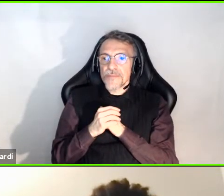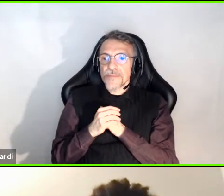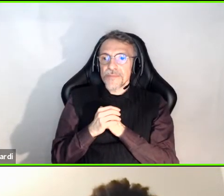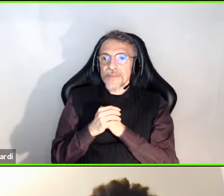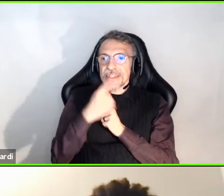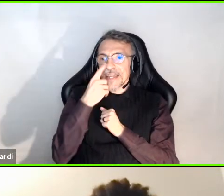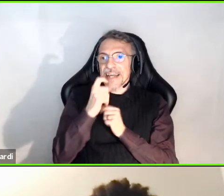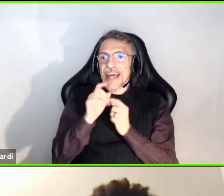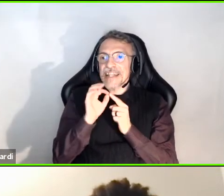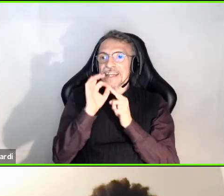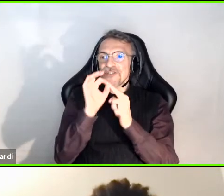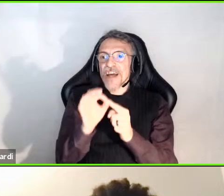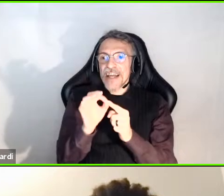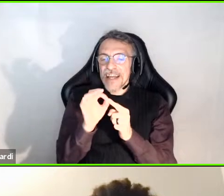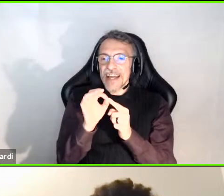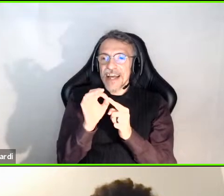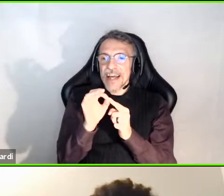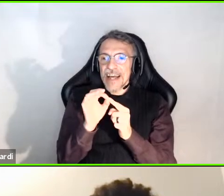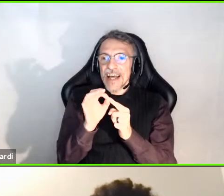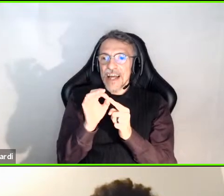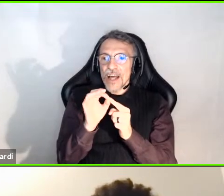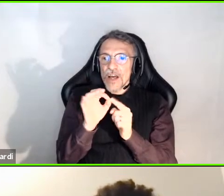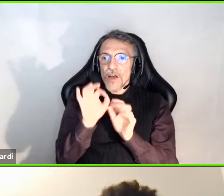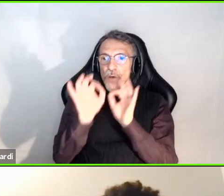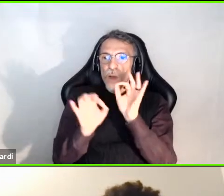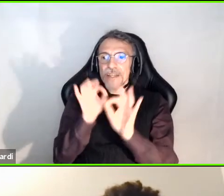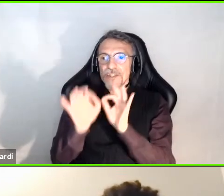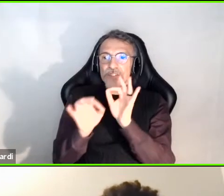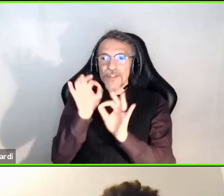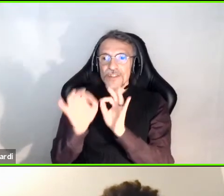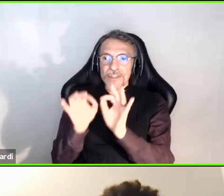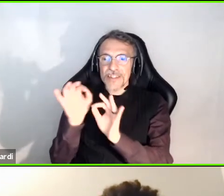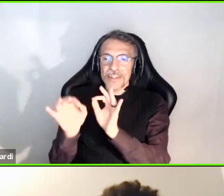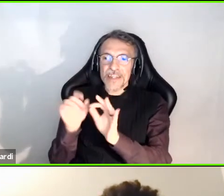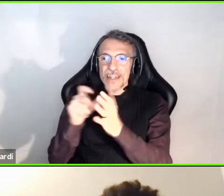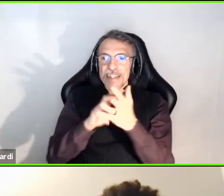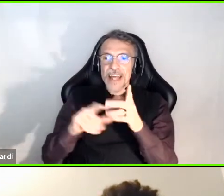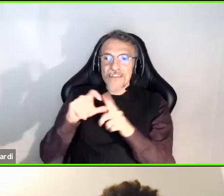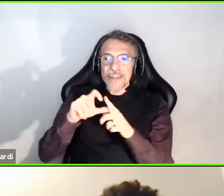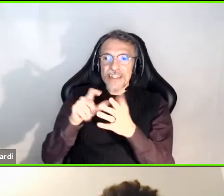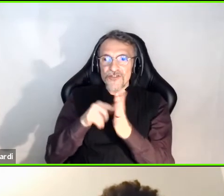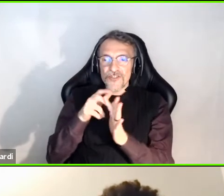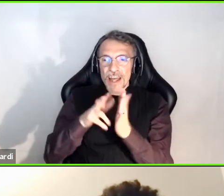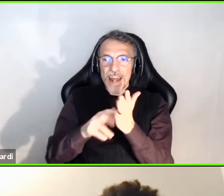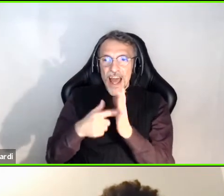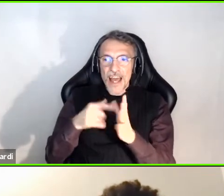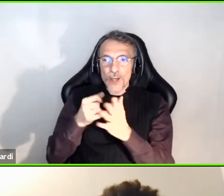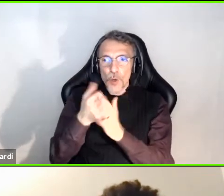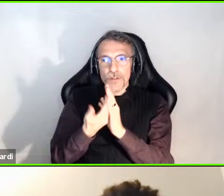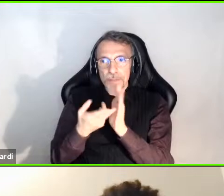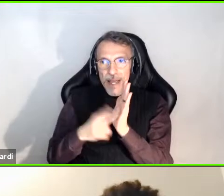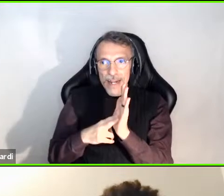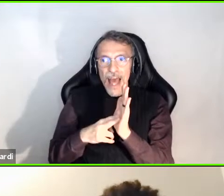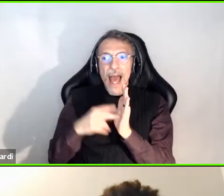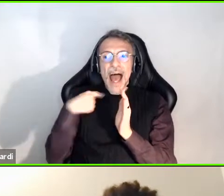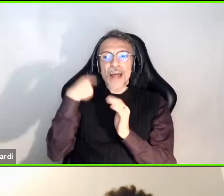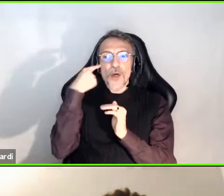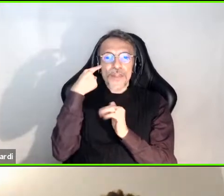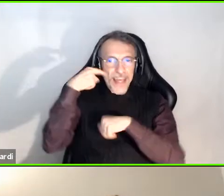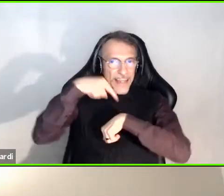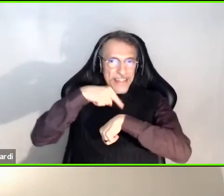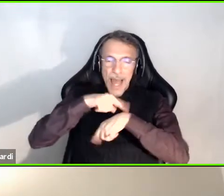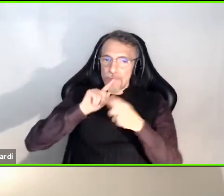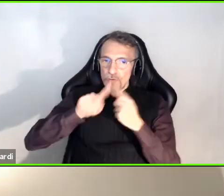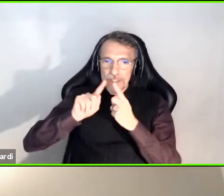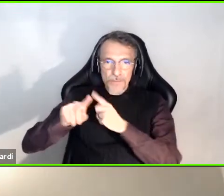Can I suggest something? I see great questions by, you know, David, Jenna, and Usman. So I don't think that we have the time, and it